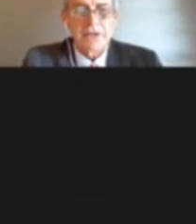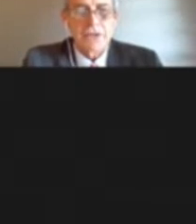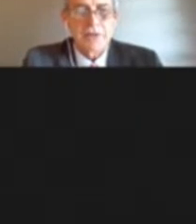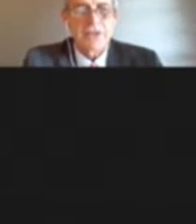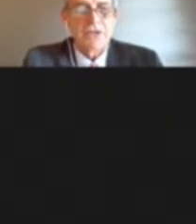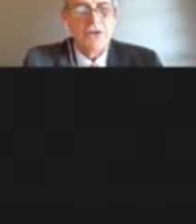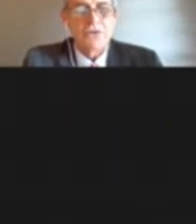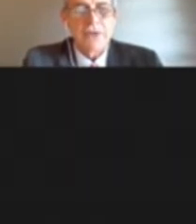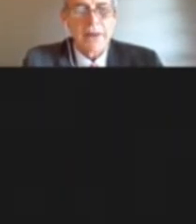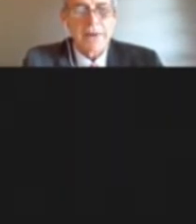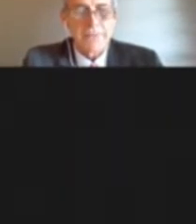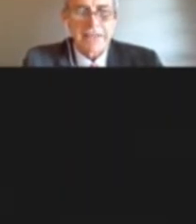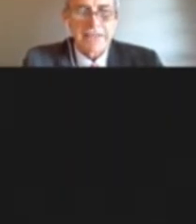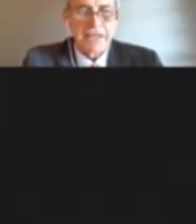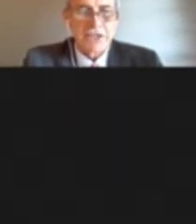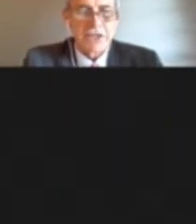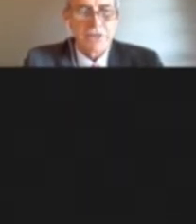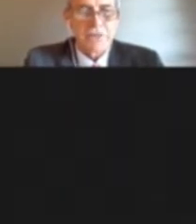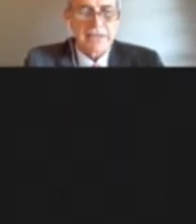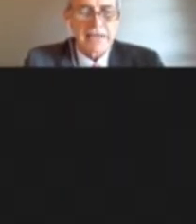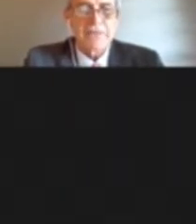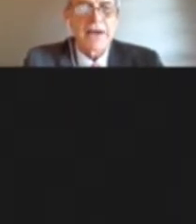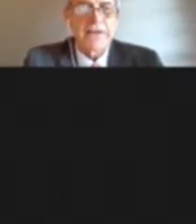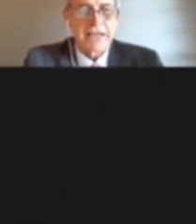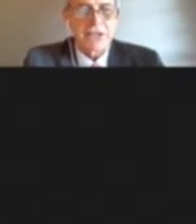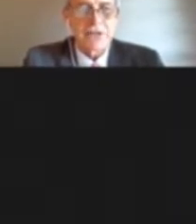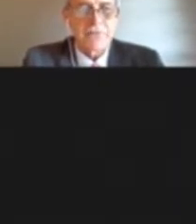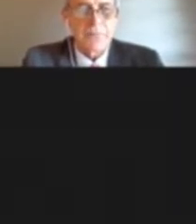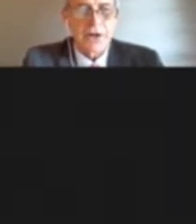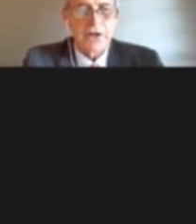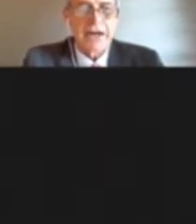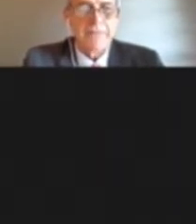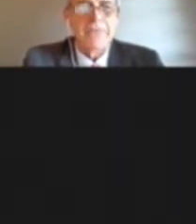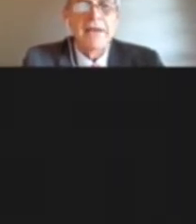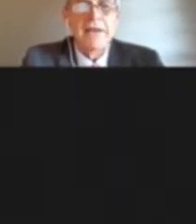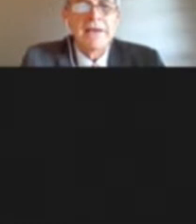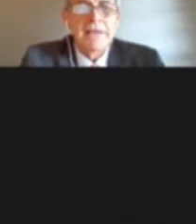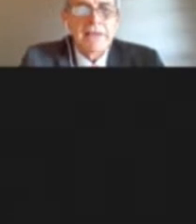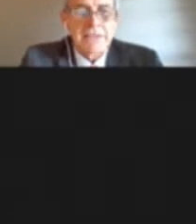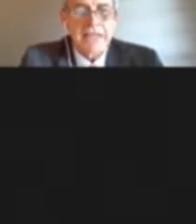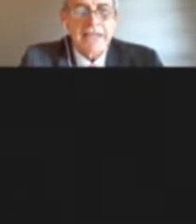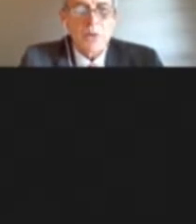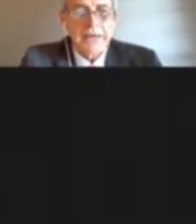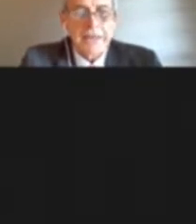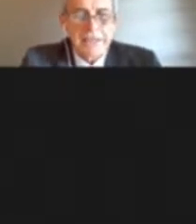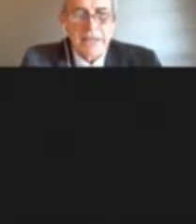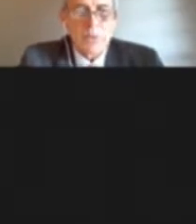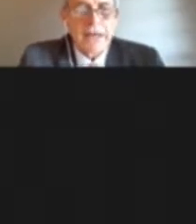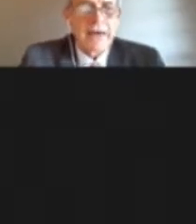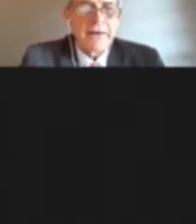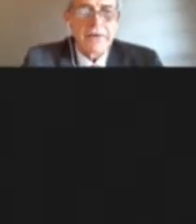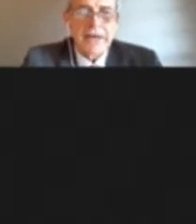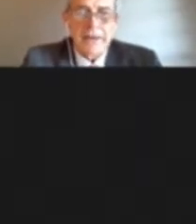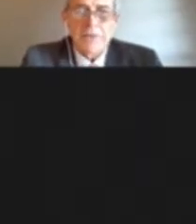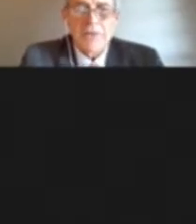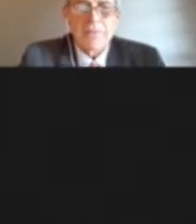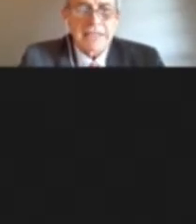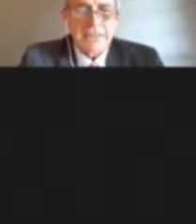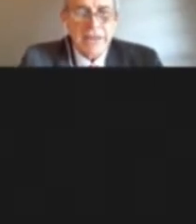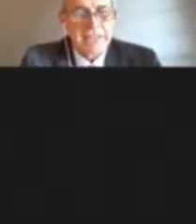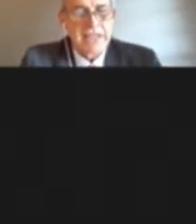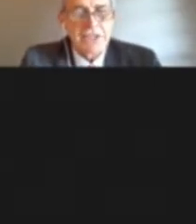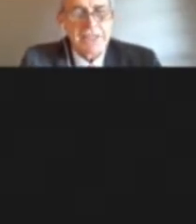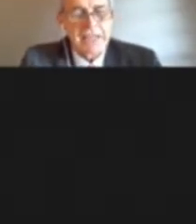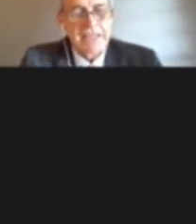elsewhere in the service to ramp up vaccination services as the foundation of the program. The second one is that we have a number of